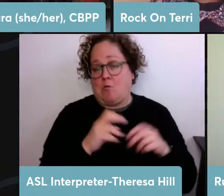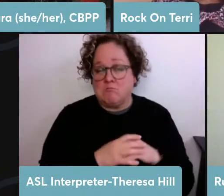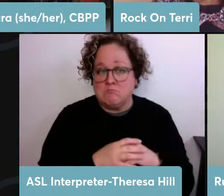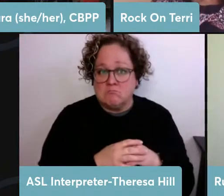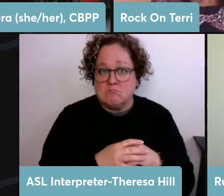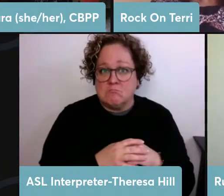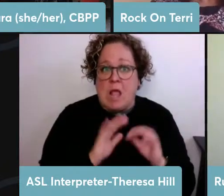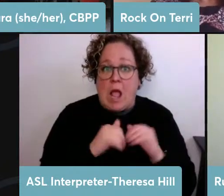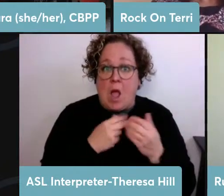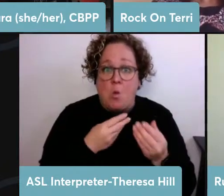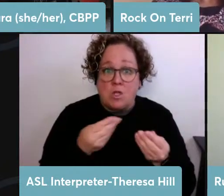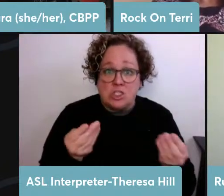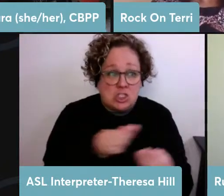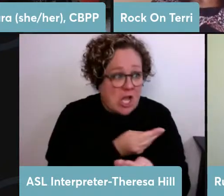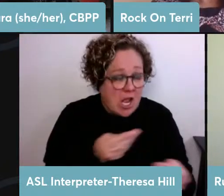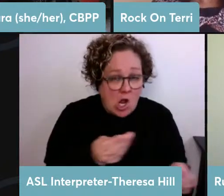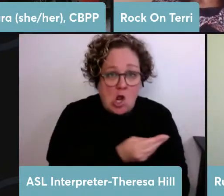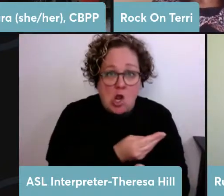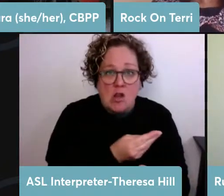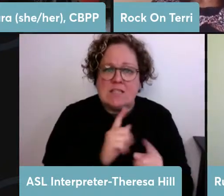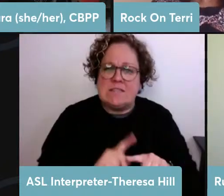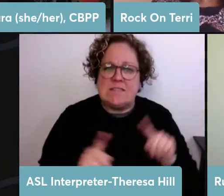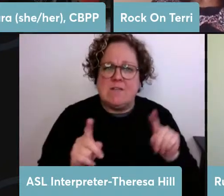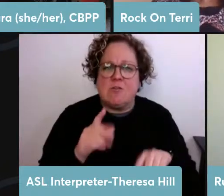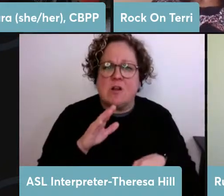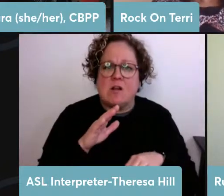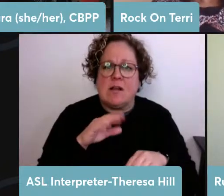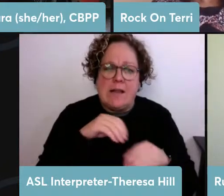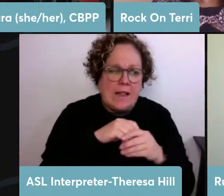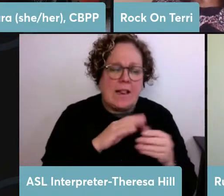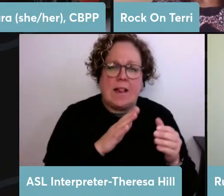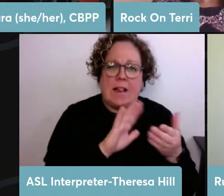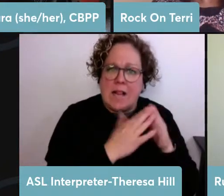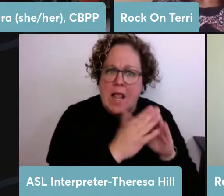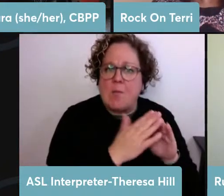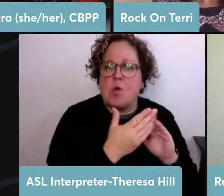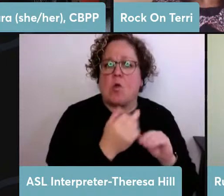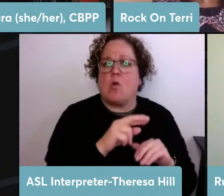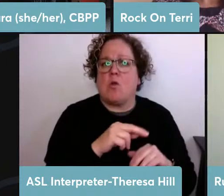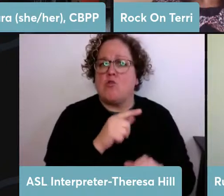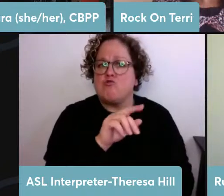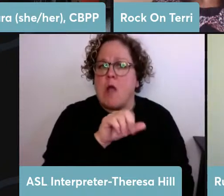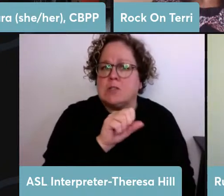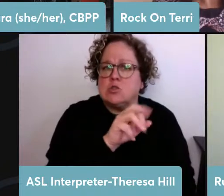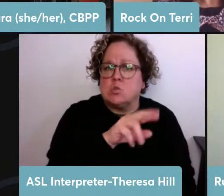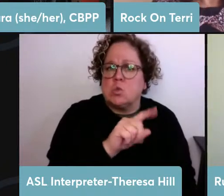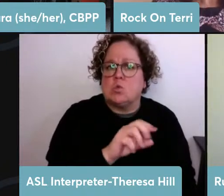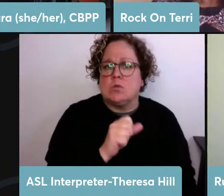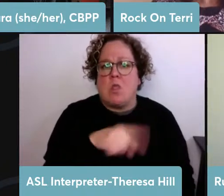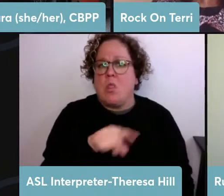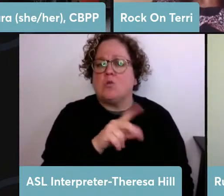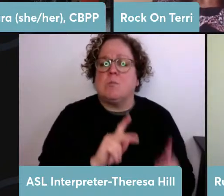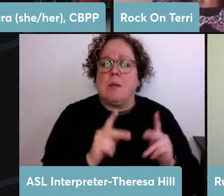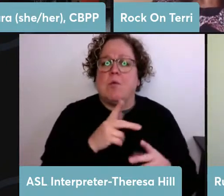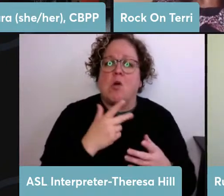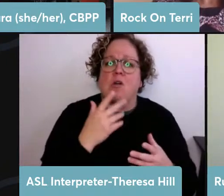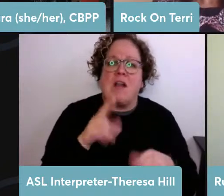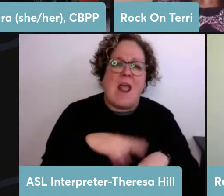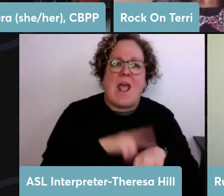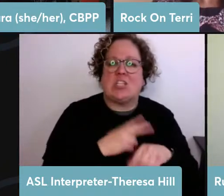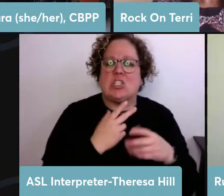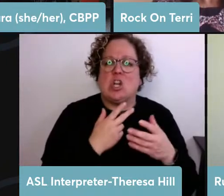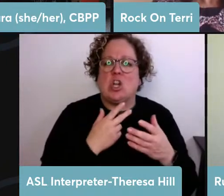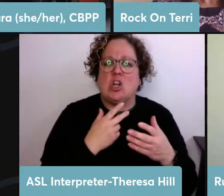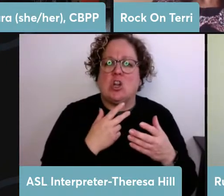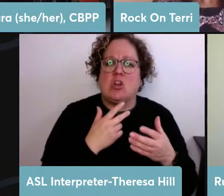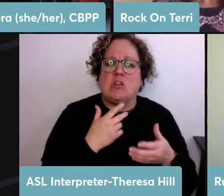on the neighborhood or grassroots level. There are people who are natural ambassadors or navigators or organizations who do that.